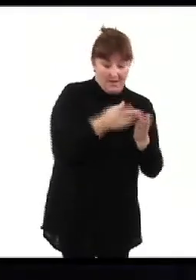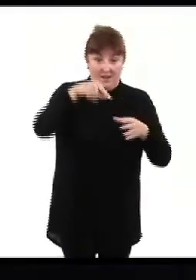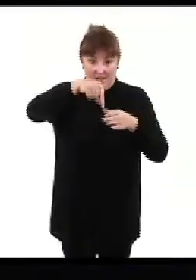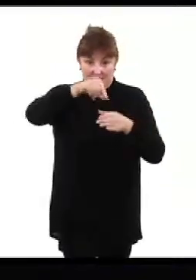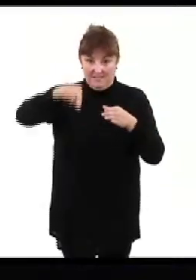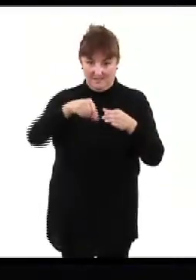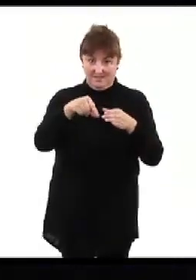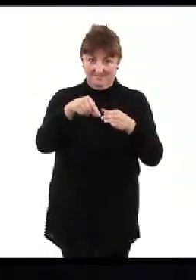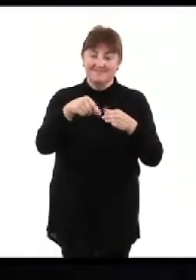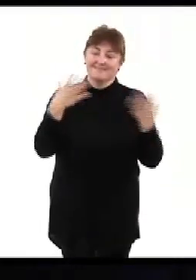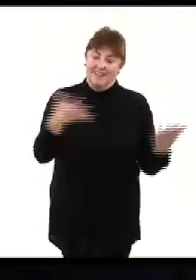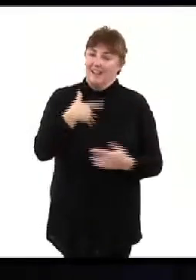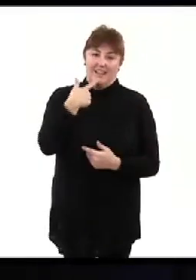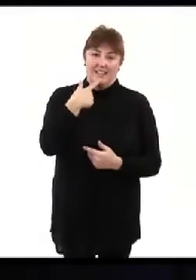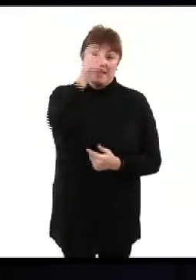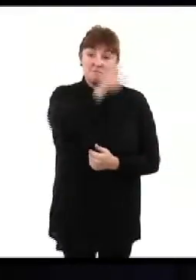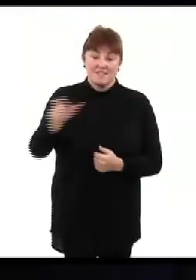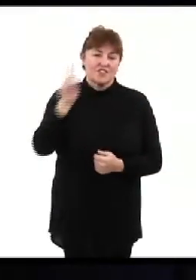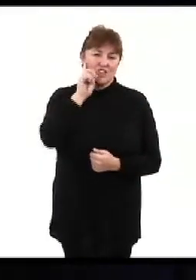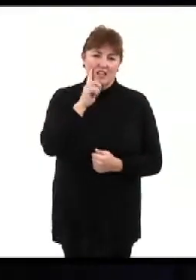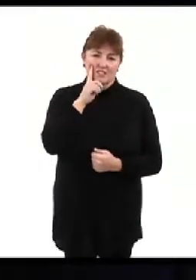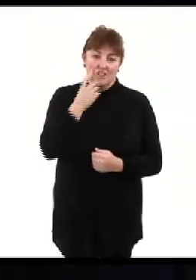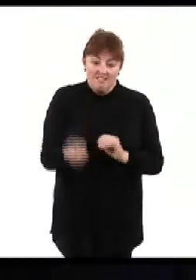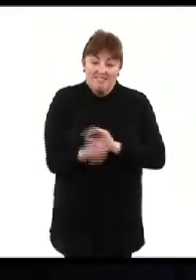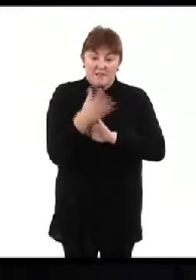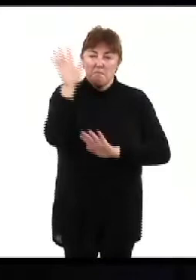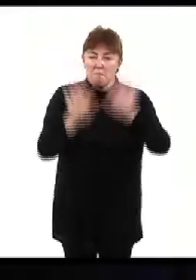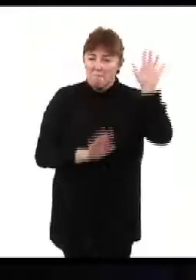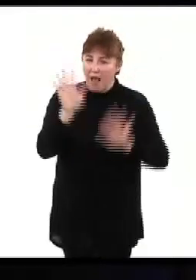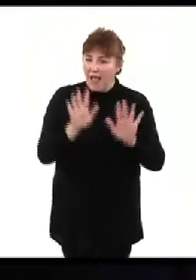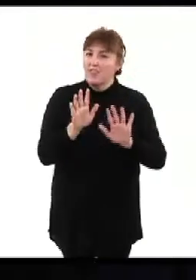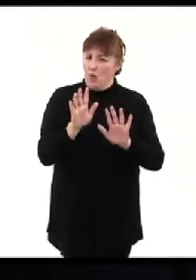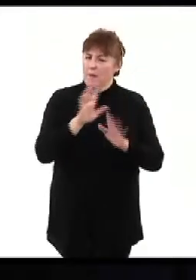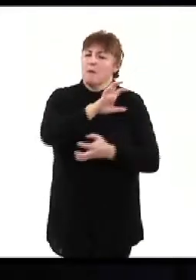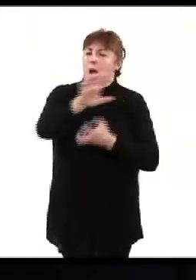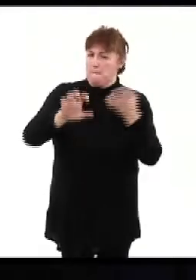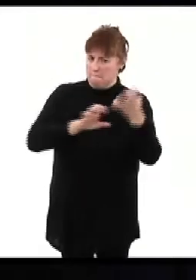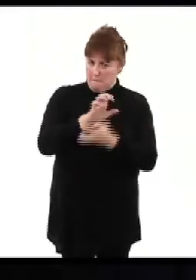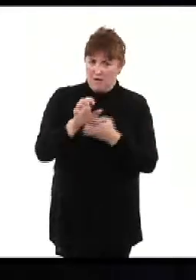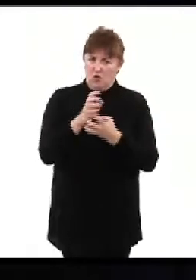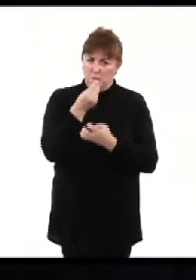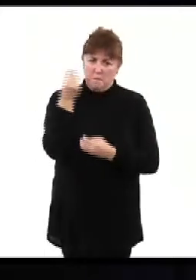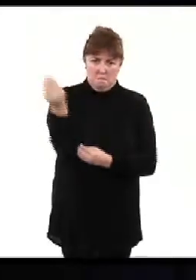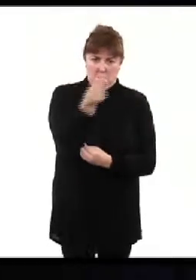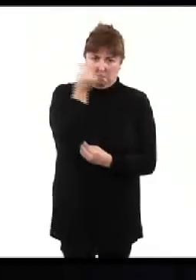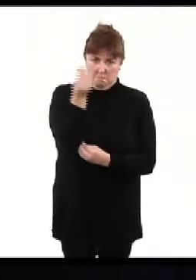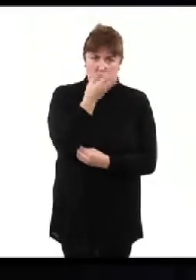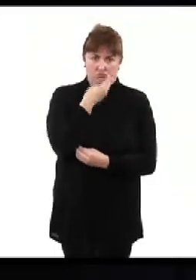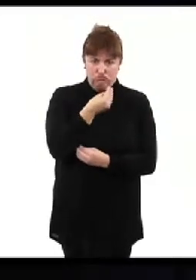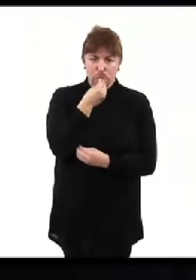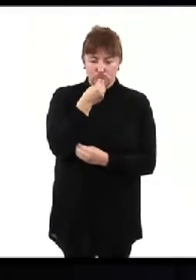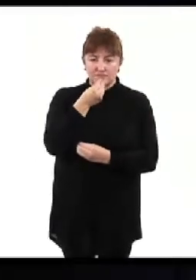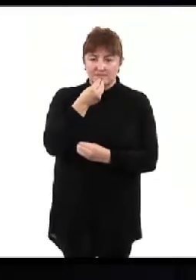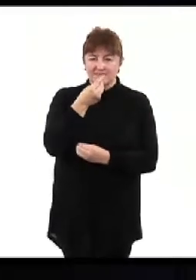So our deaf signers were producing more complex pantomimes, and also, they were similar, so they weren't completely different,